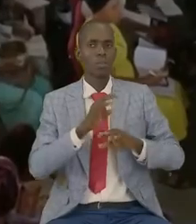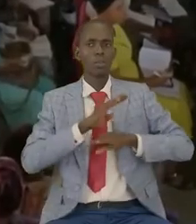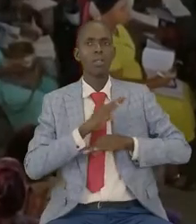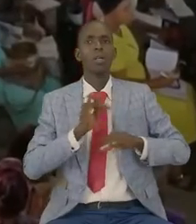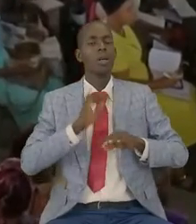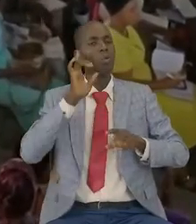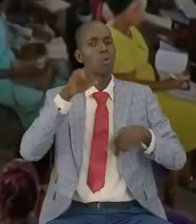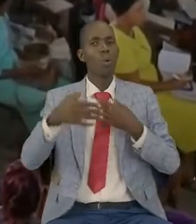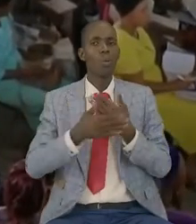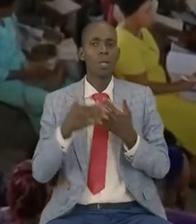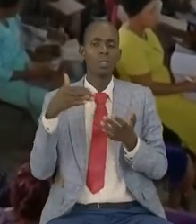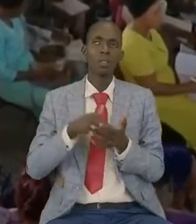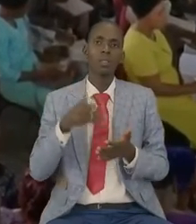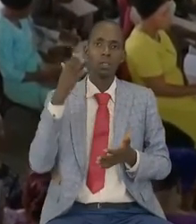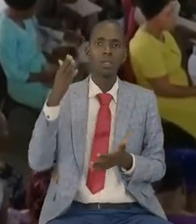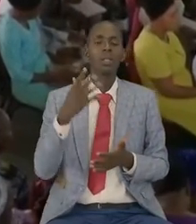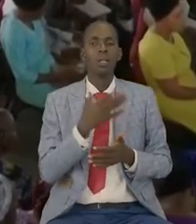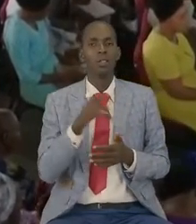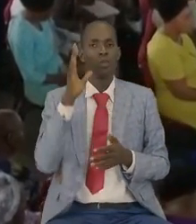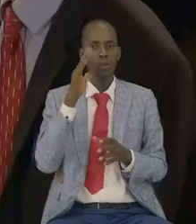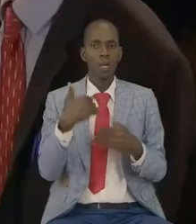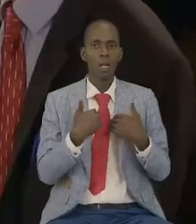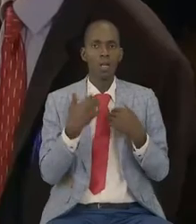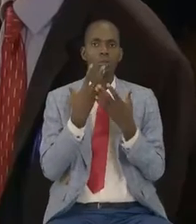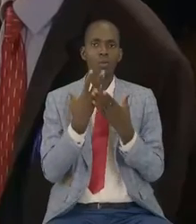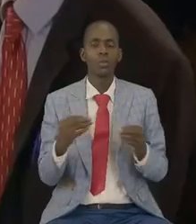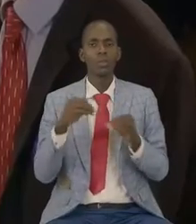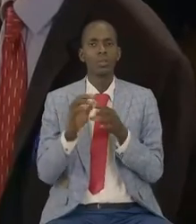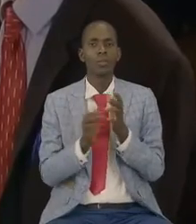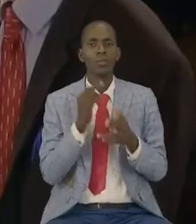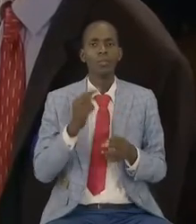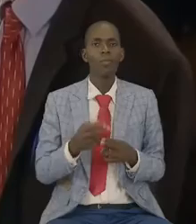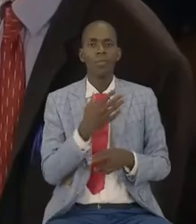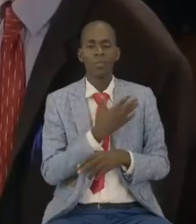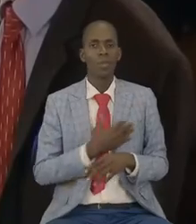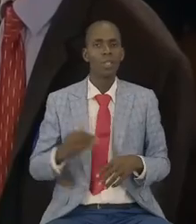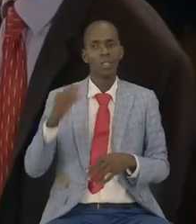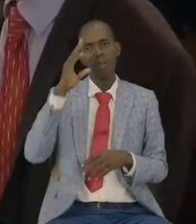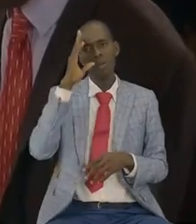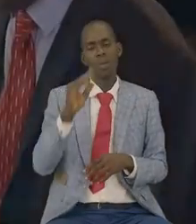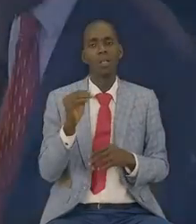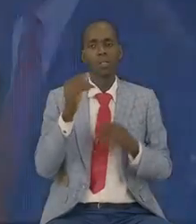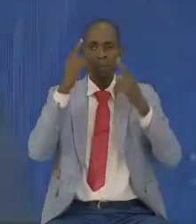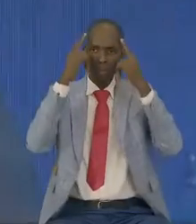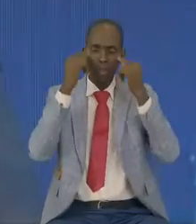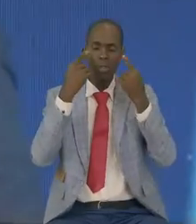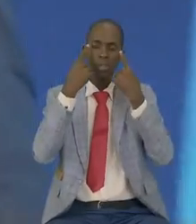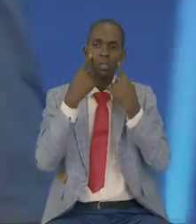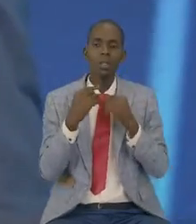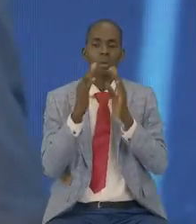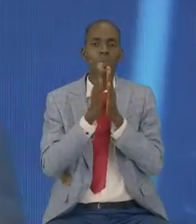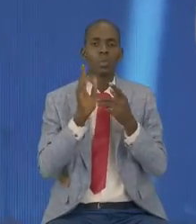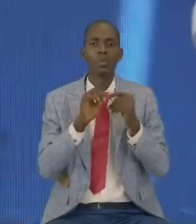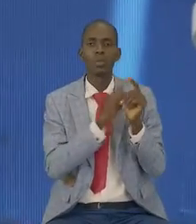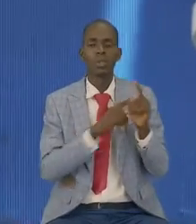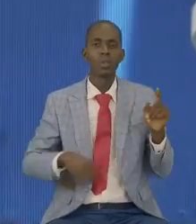again. You'll have solution in Jesus' name. And he cried unto the Lord, and the Lord showed